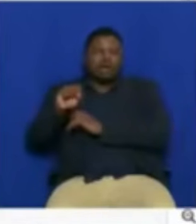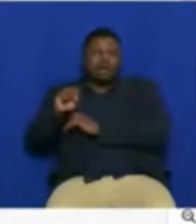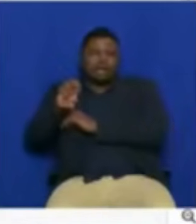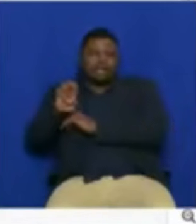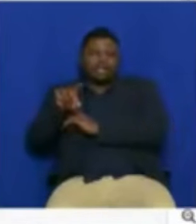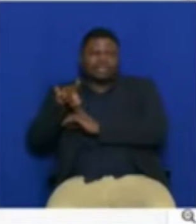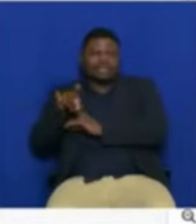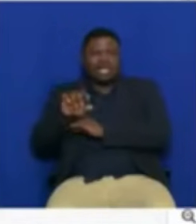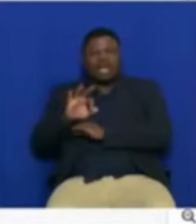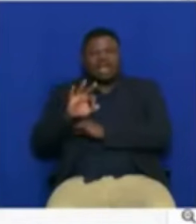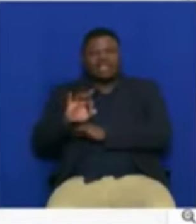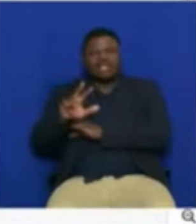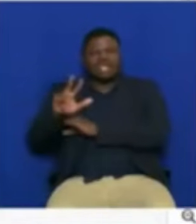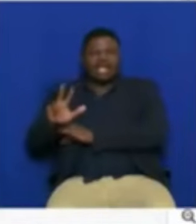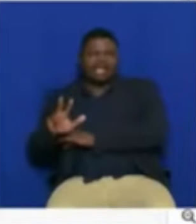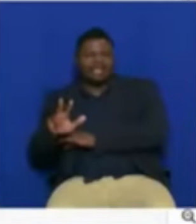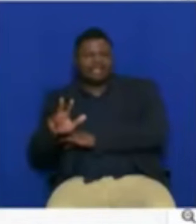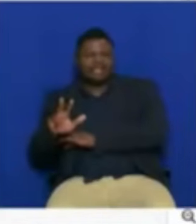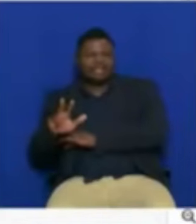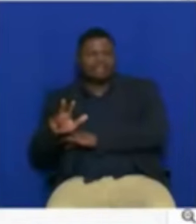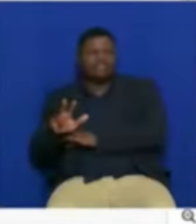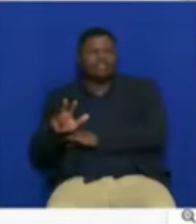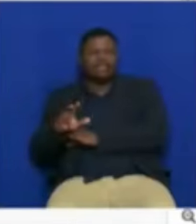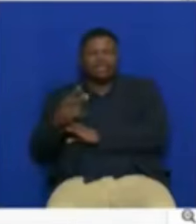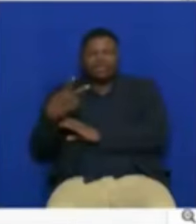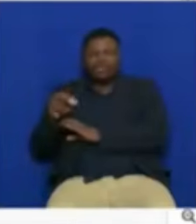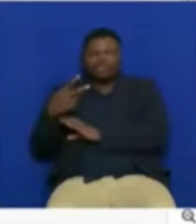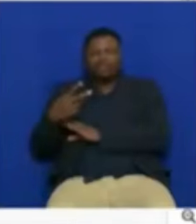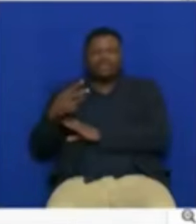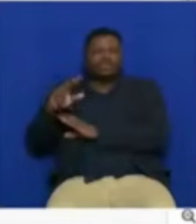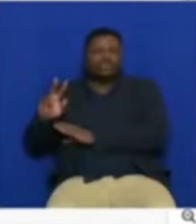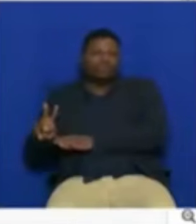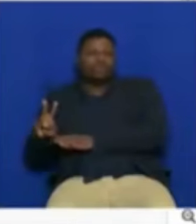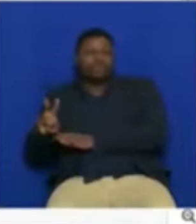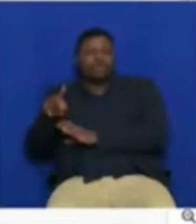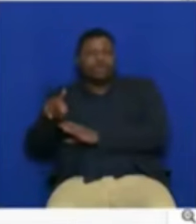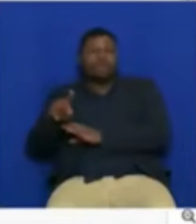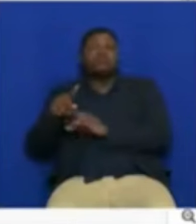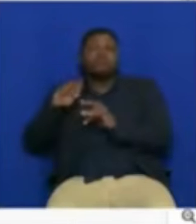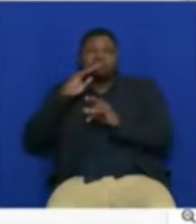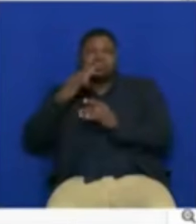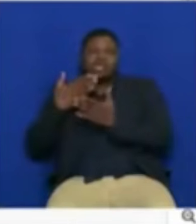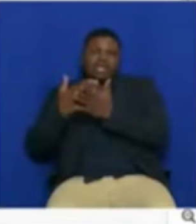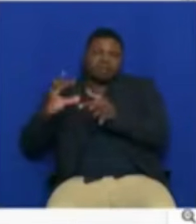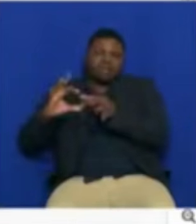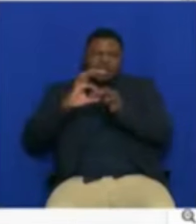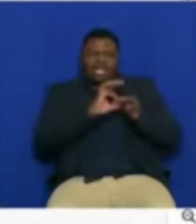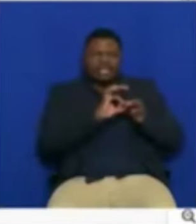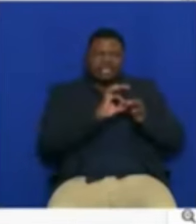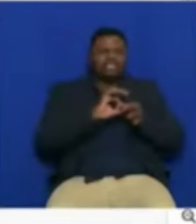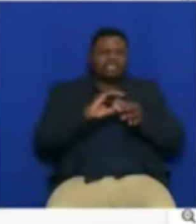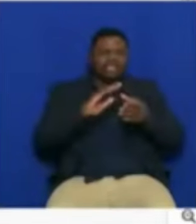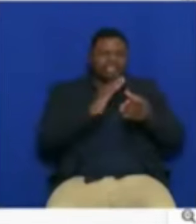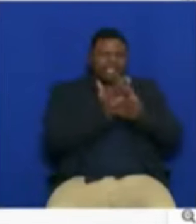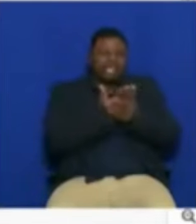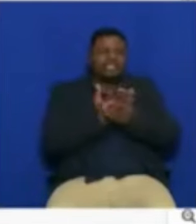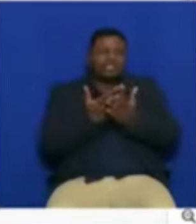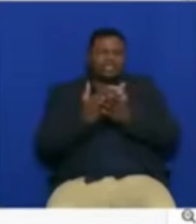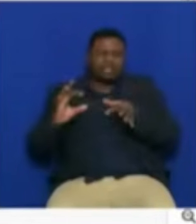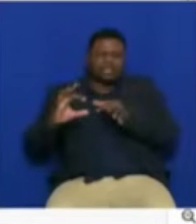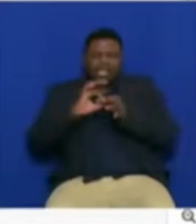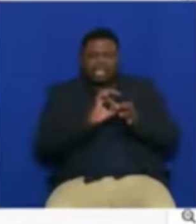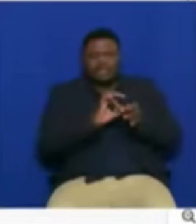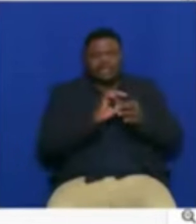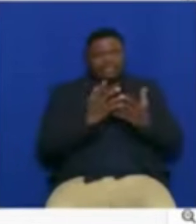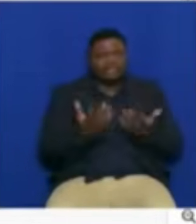8/2022 as mentioned, they are linked. And when you take the docket and you inquire